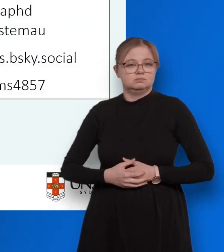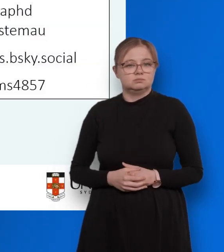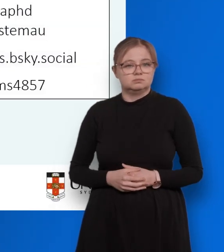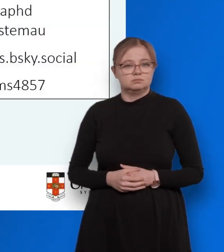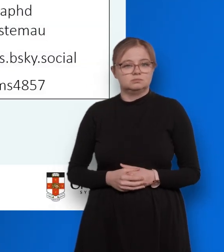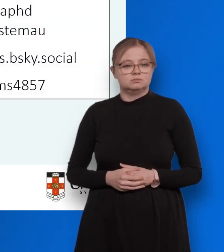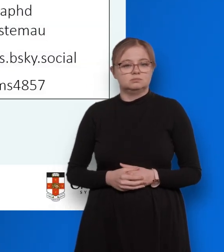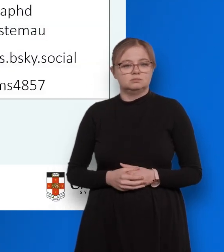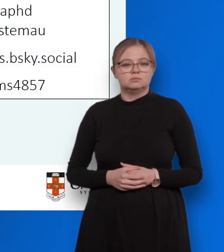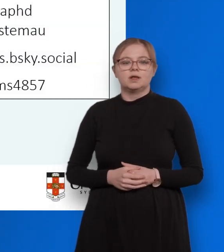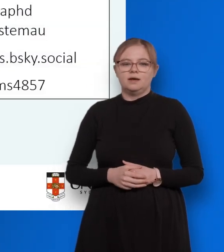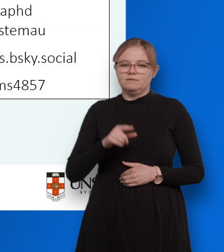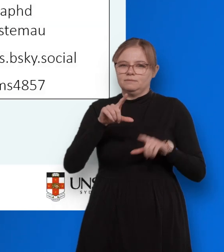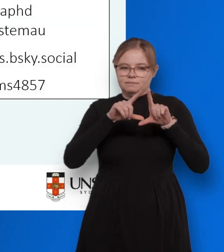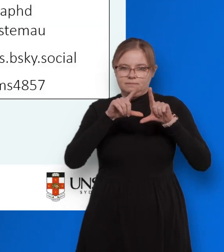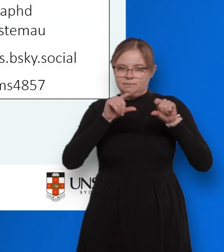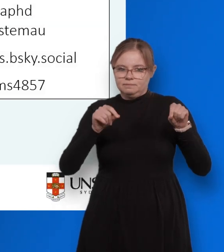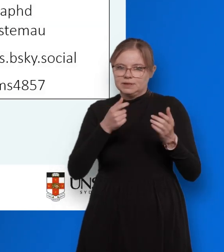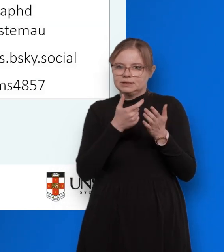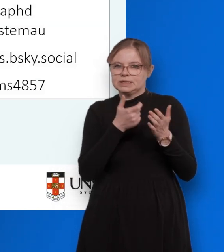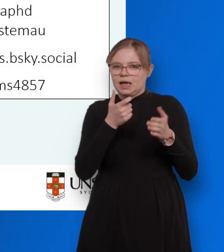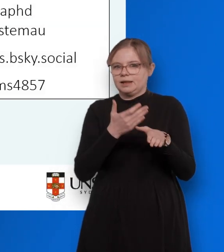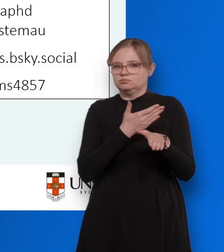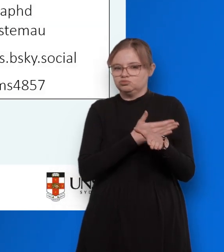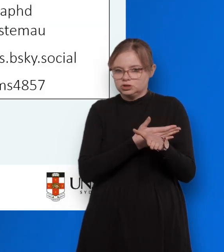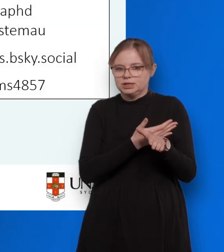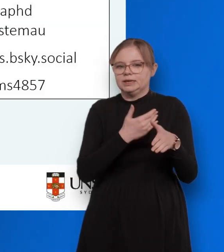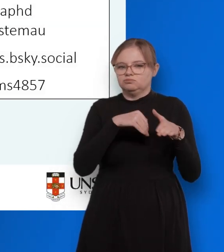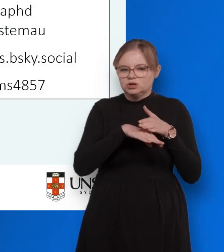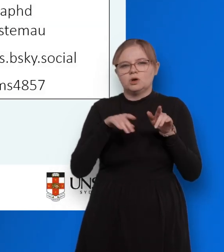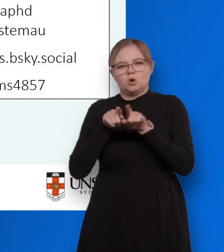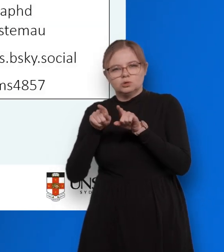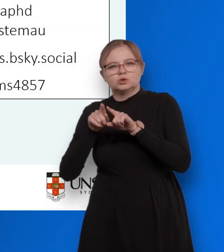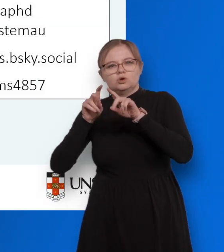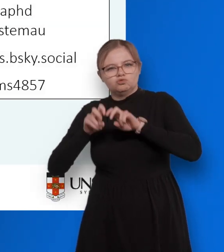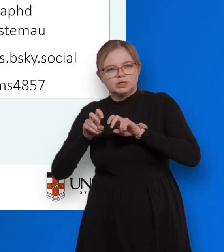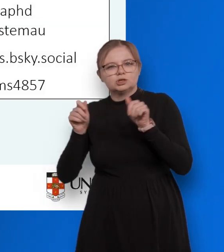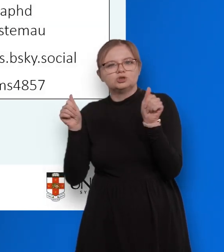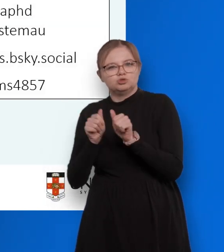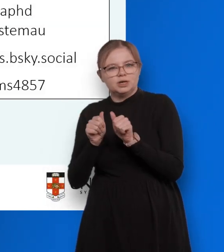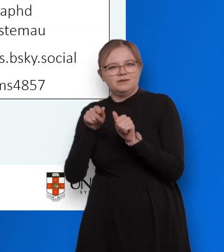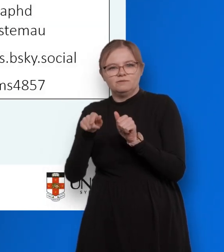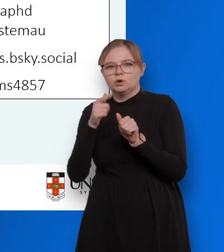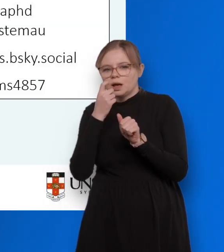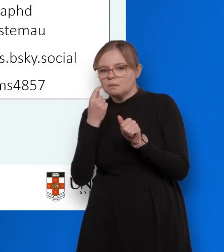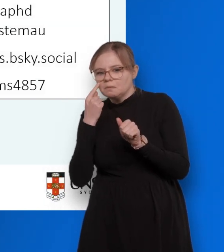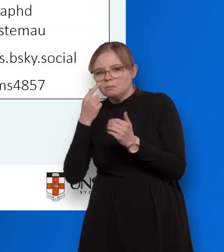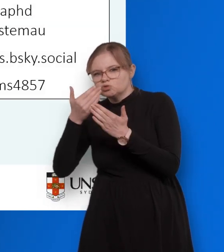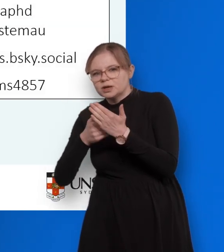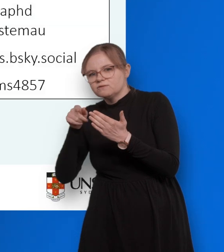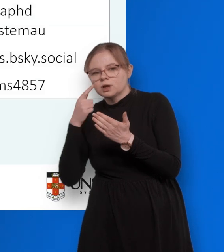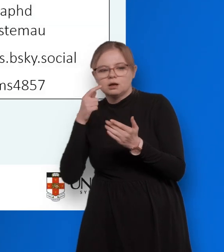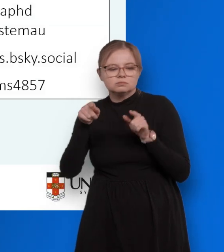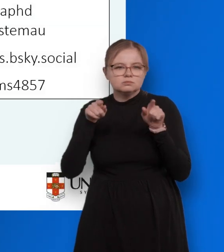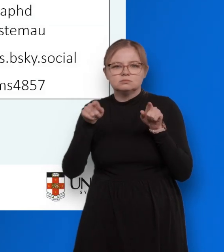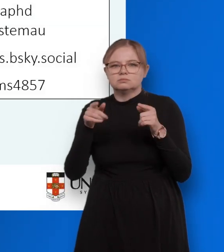a preprint, which is under peer review at the moment, and also a research brief that you can check out these results in more detail, and of